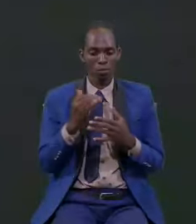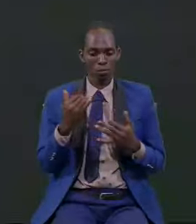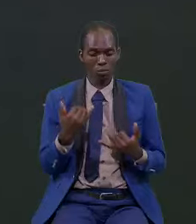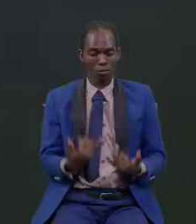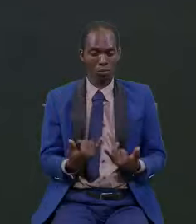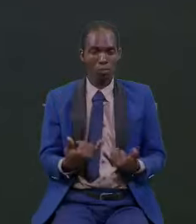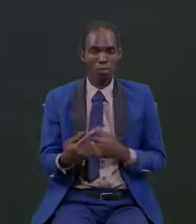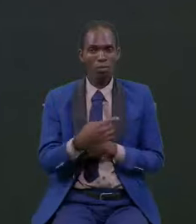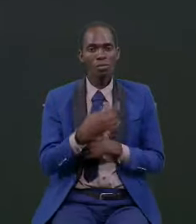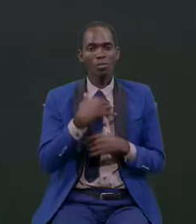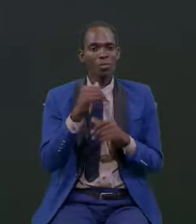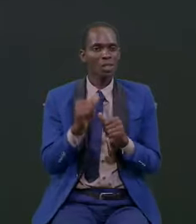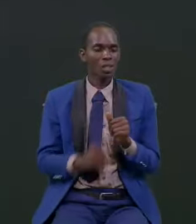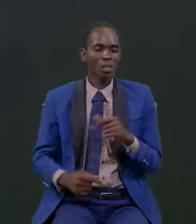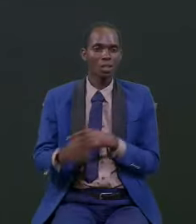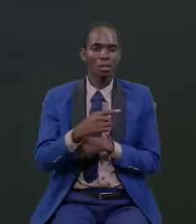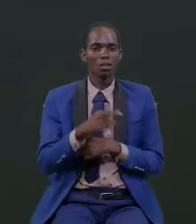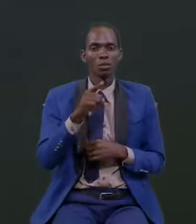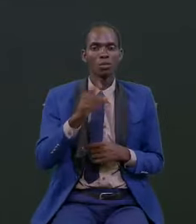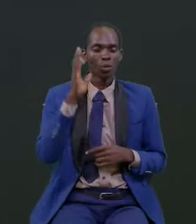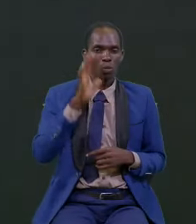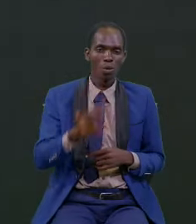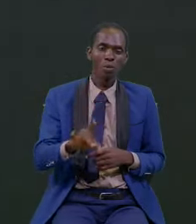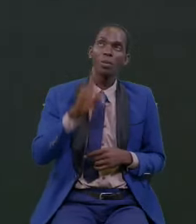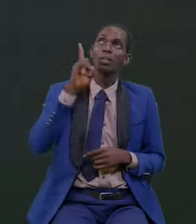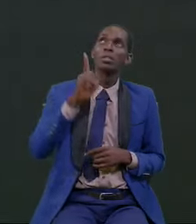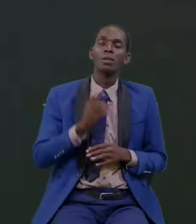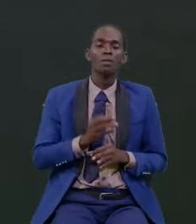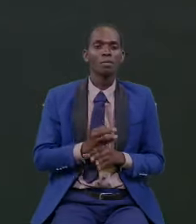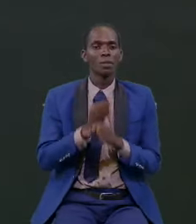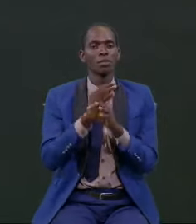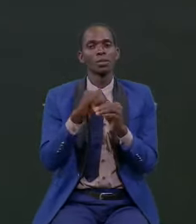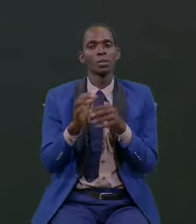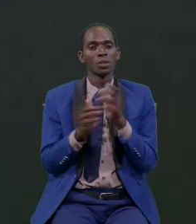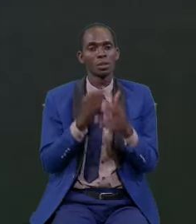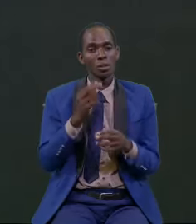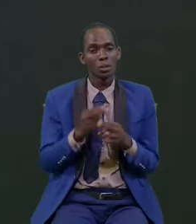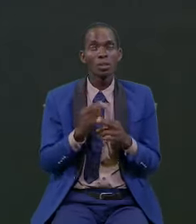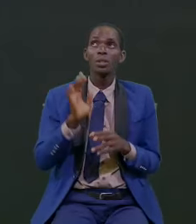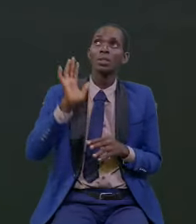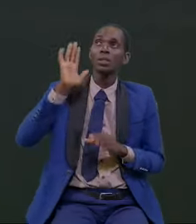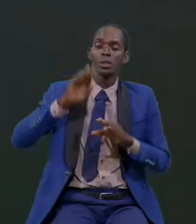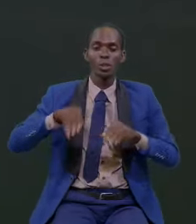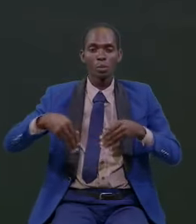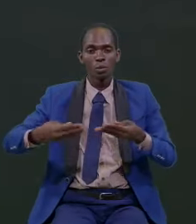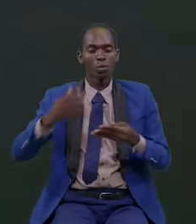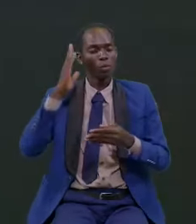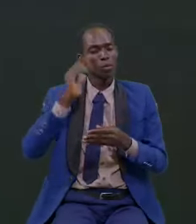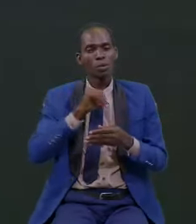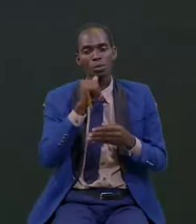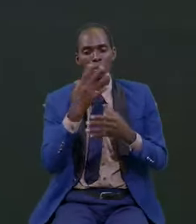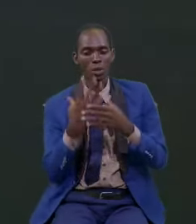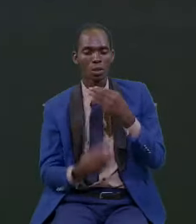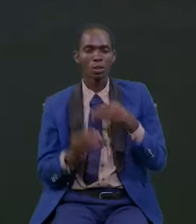day, you'll find him faithful. His provision will not lack in your life.